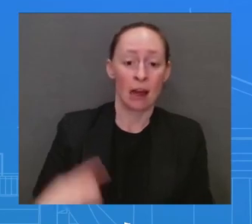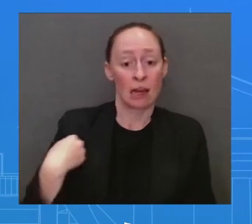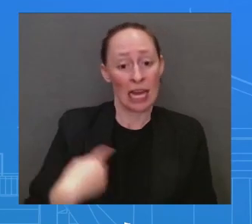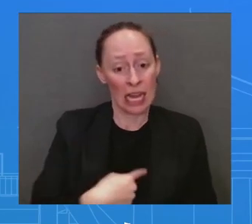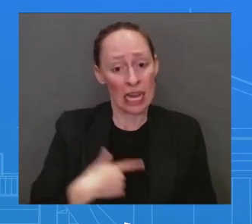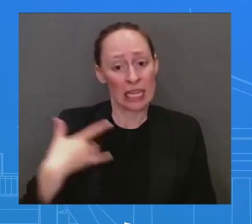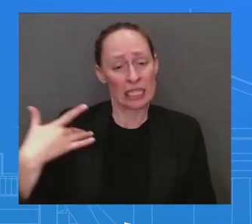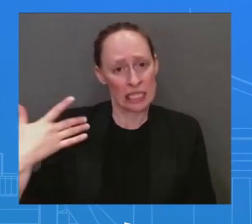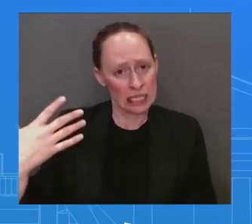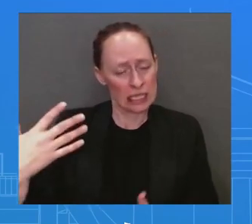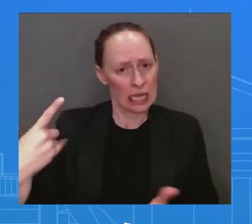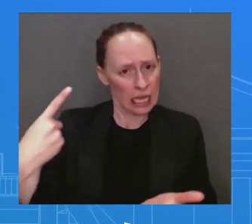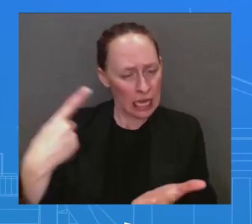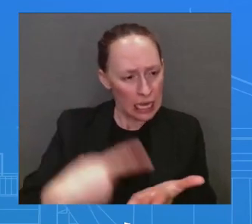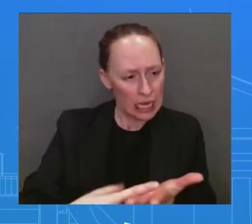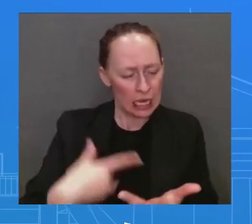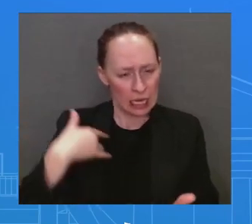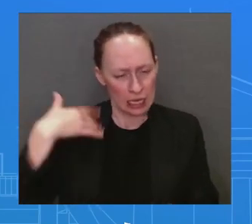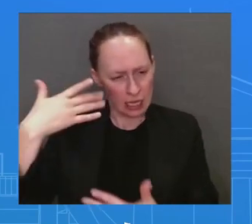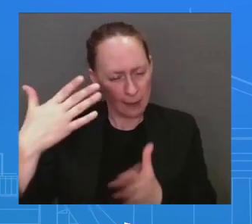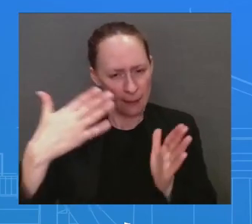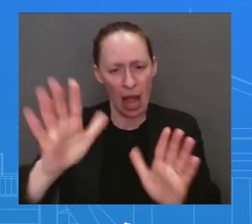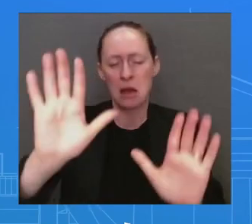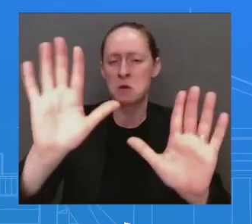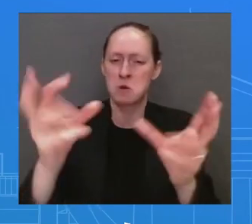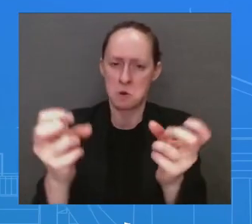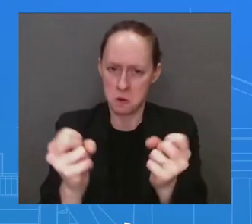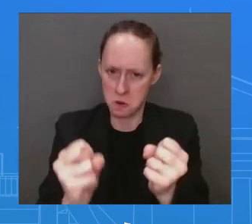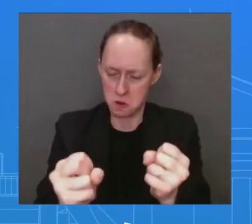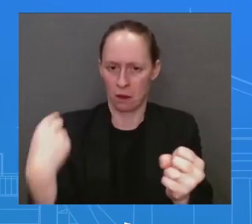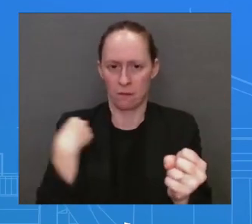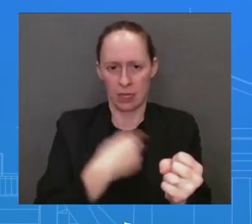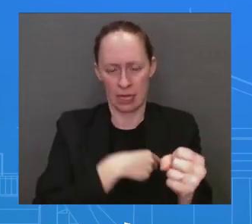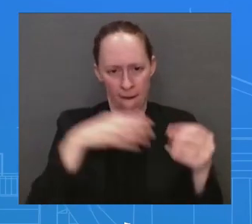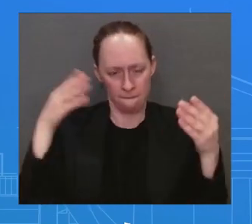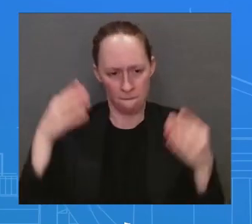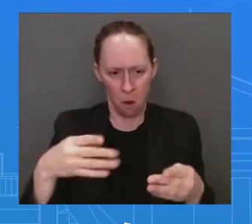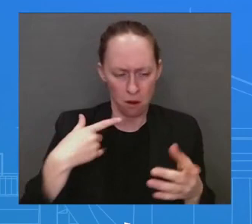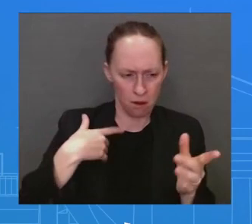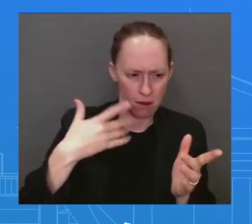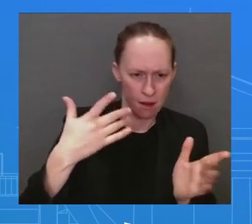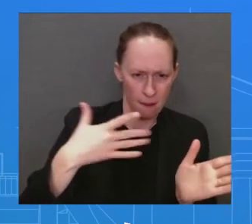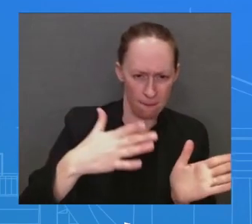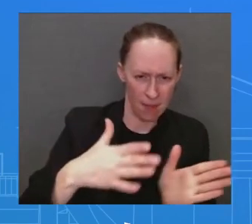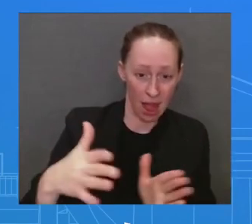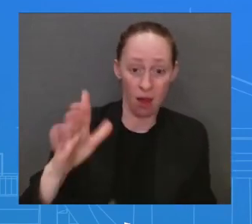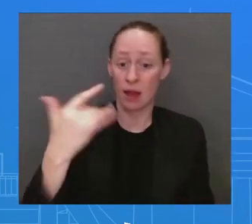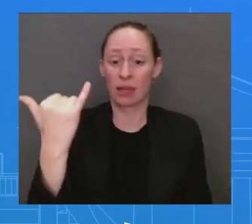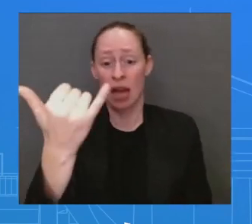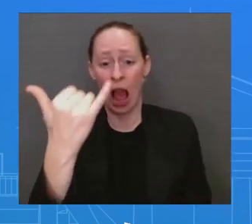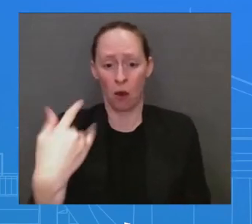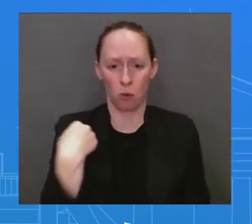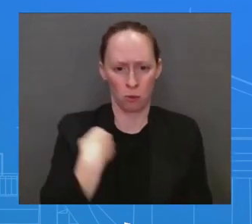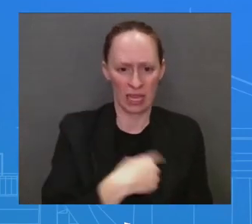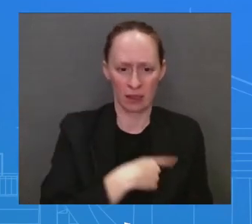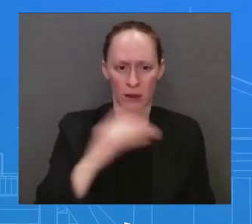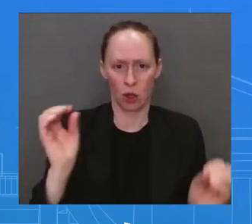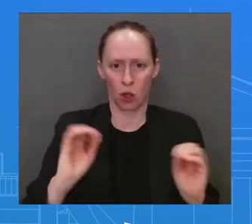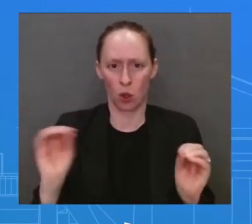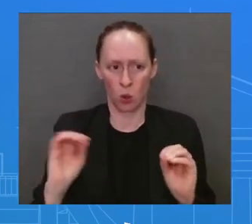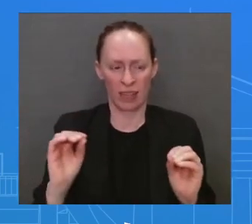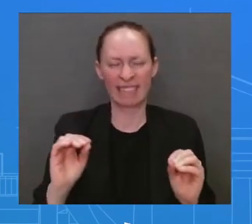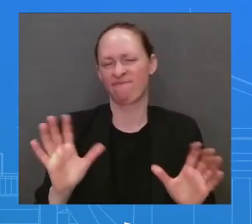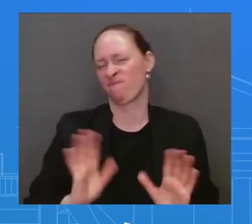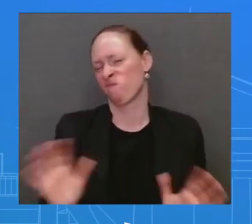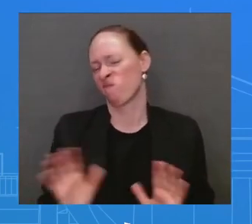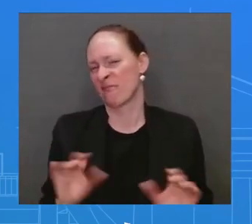prudent planning and thinking. There are no active efforts right now to evacuate Americans